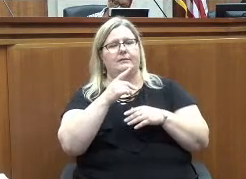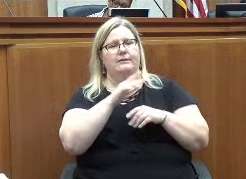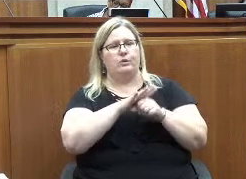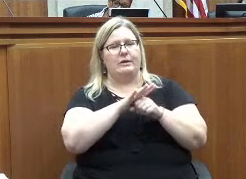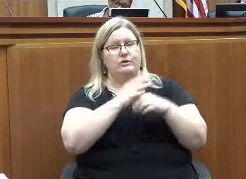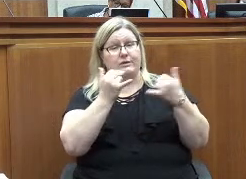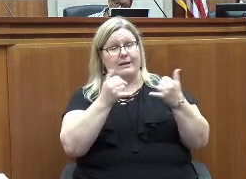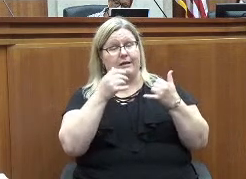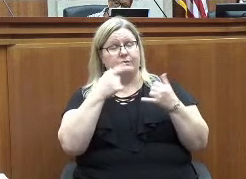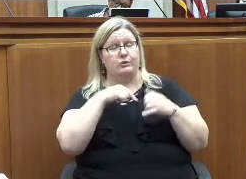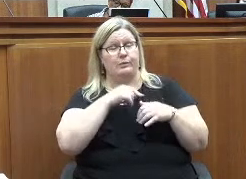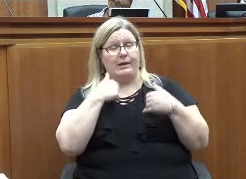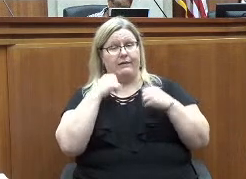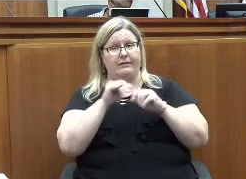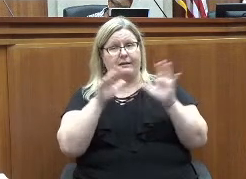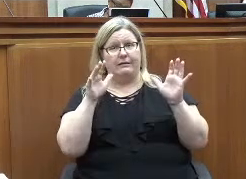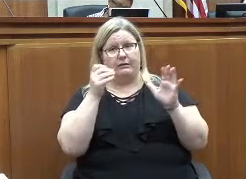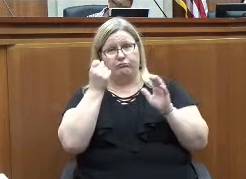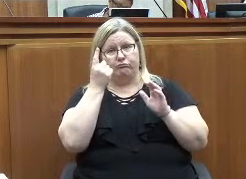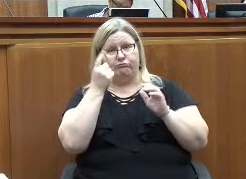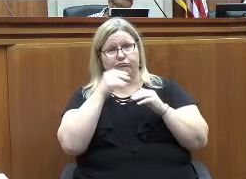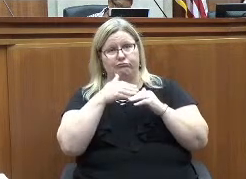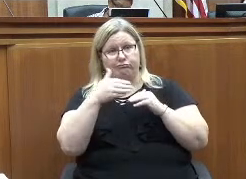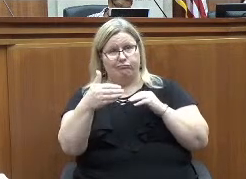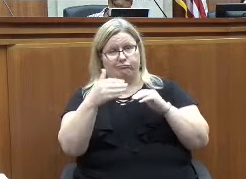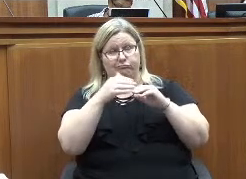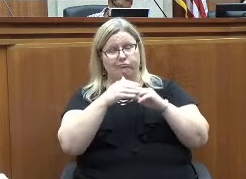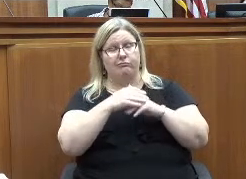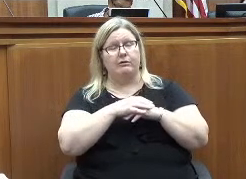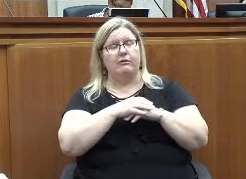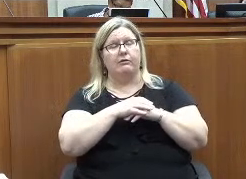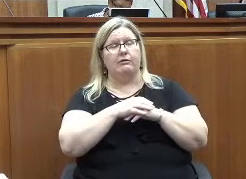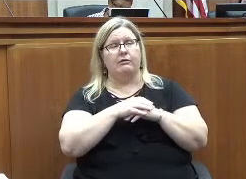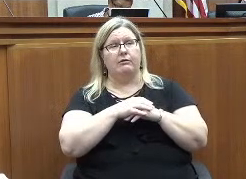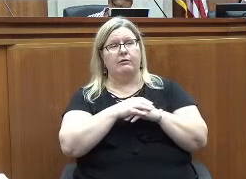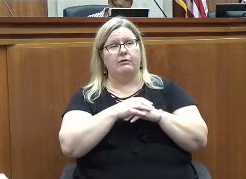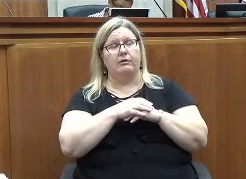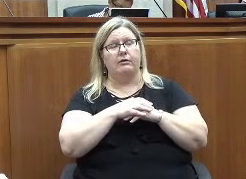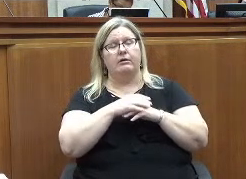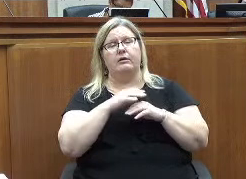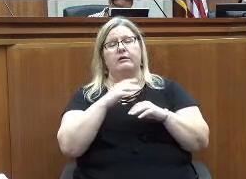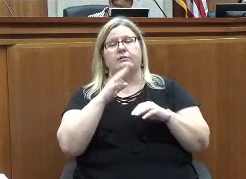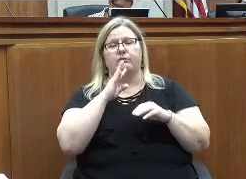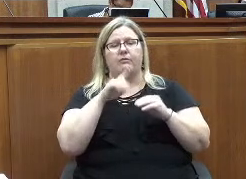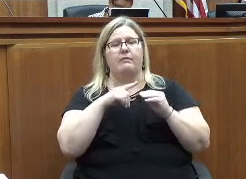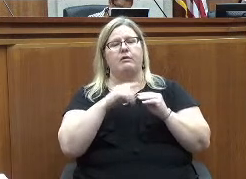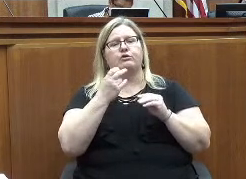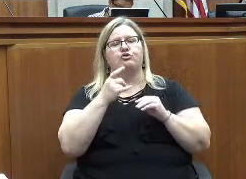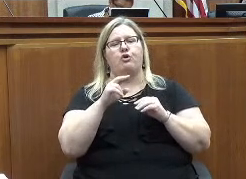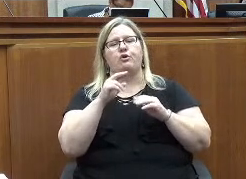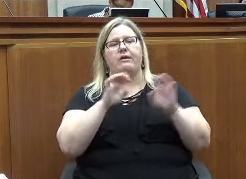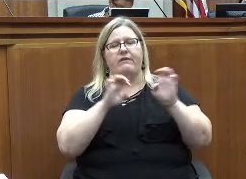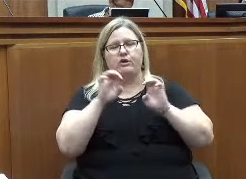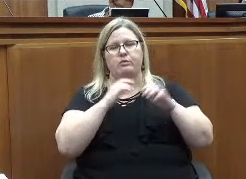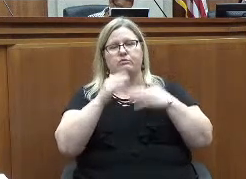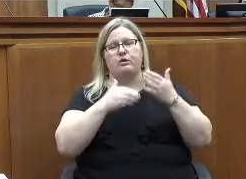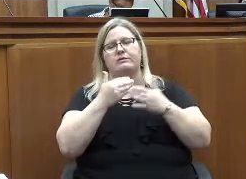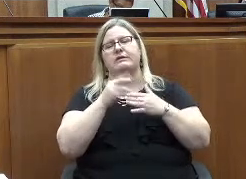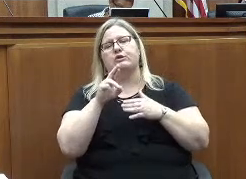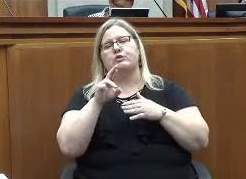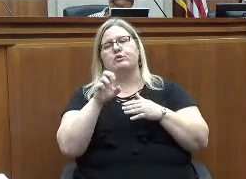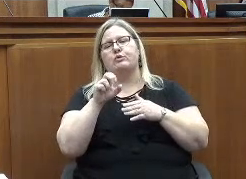that we have a clear picture going into all of our charter evaluation process and renewal